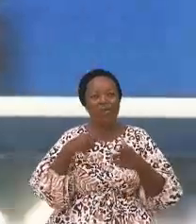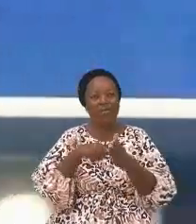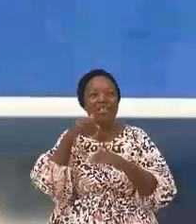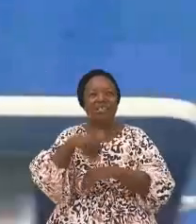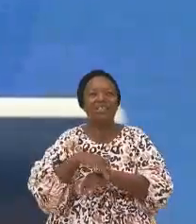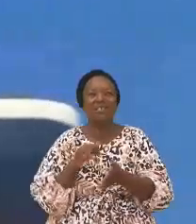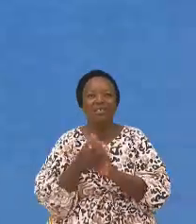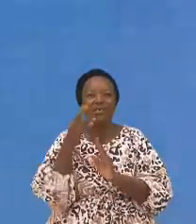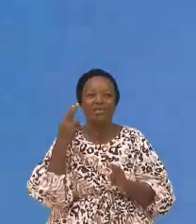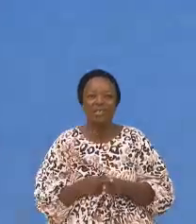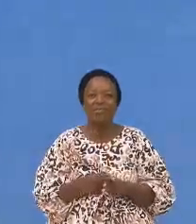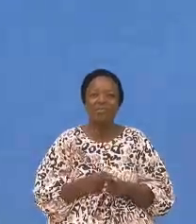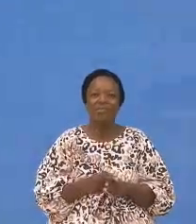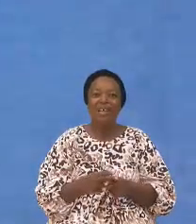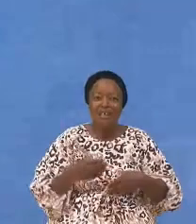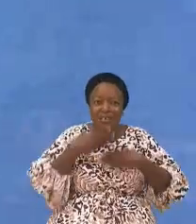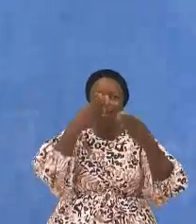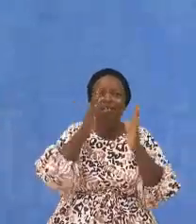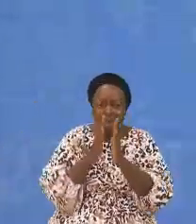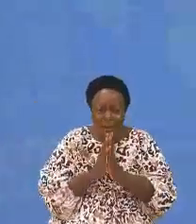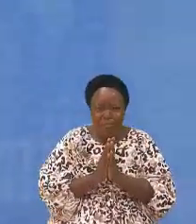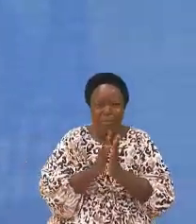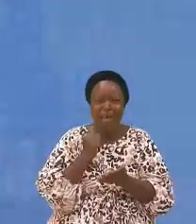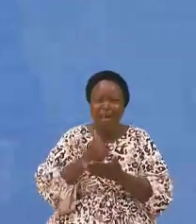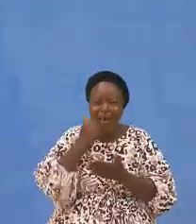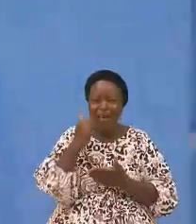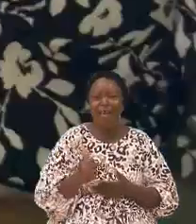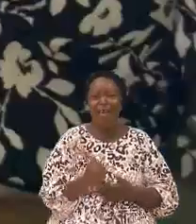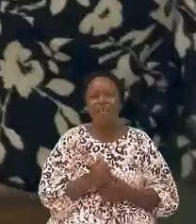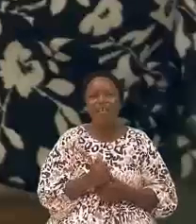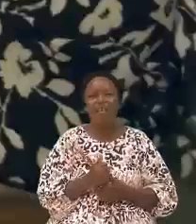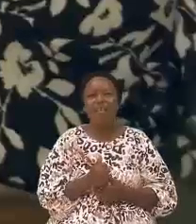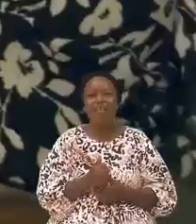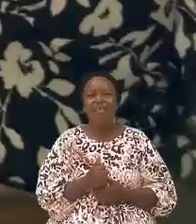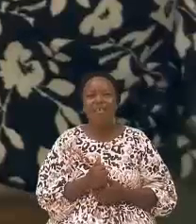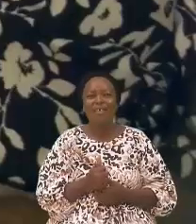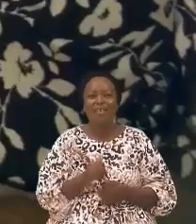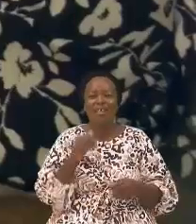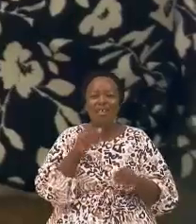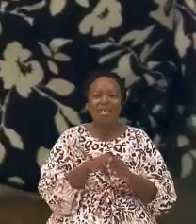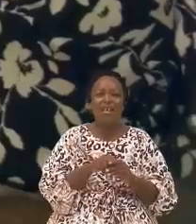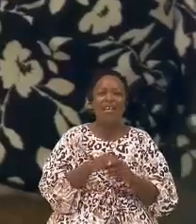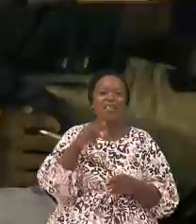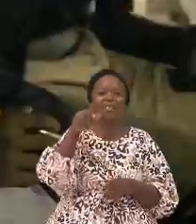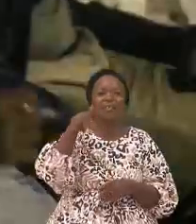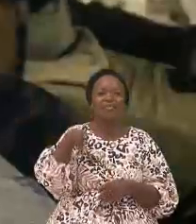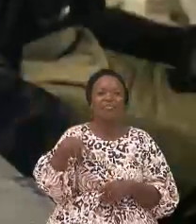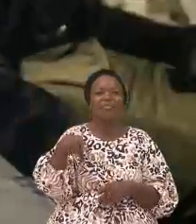the devil in your heart, in your life tonight. Amen.